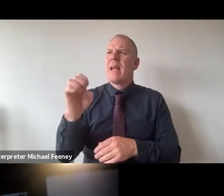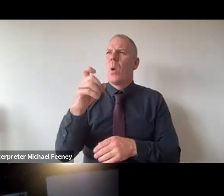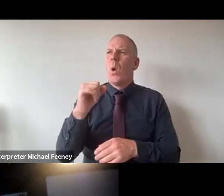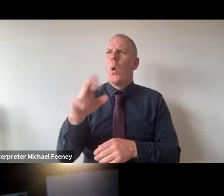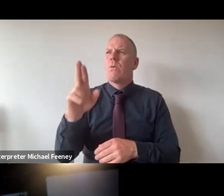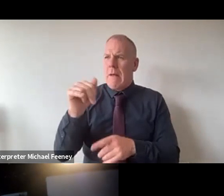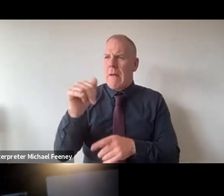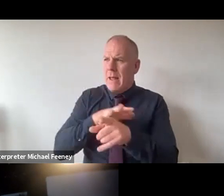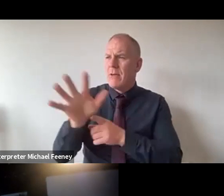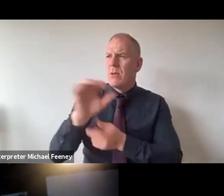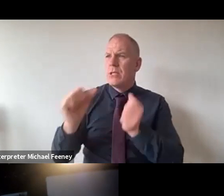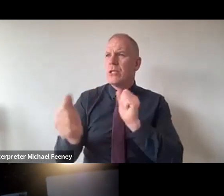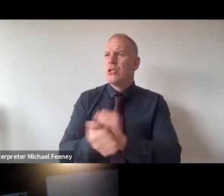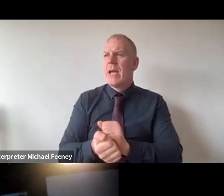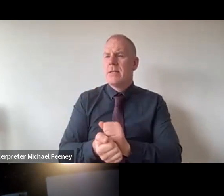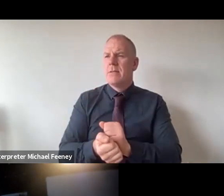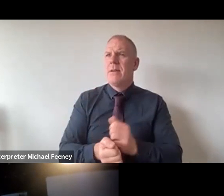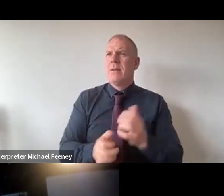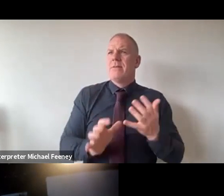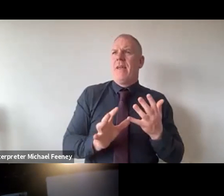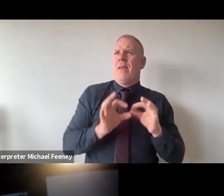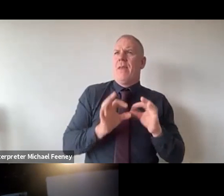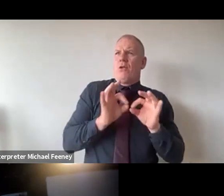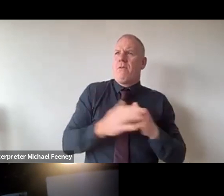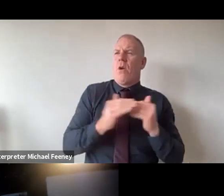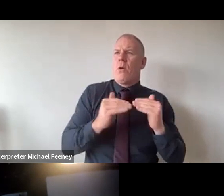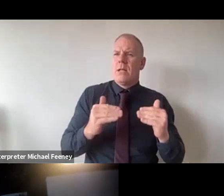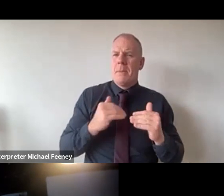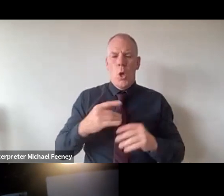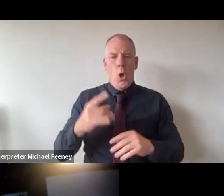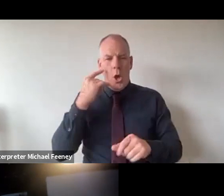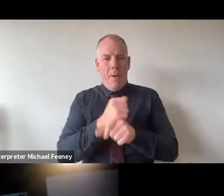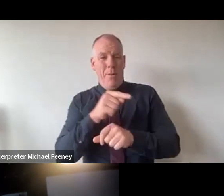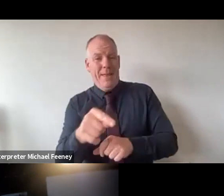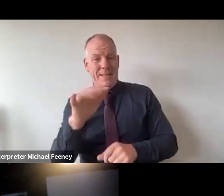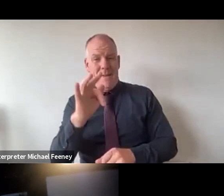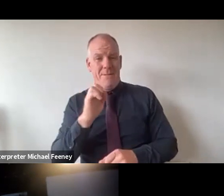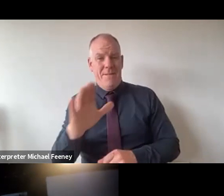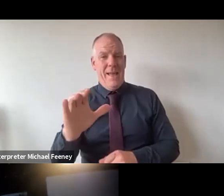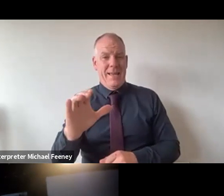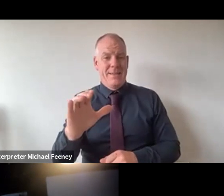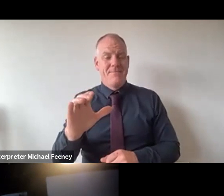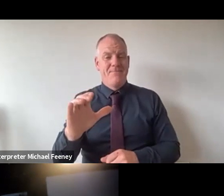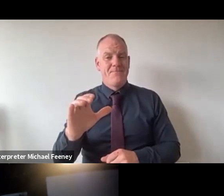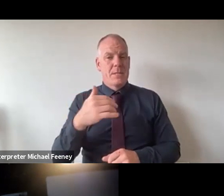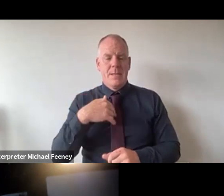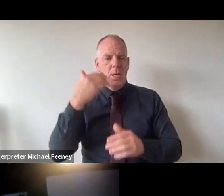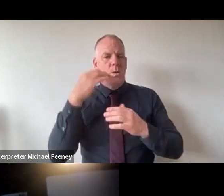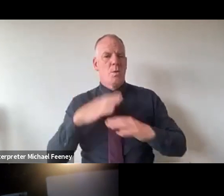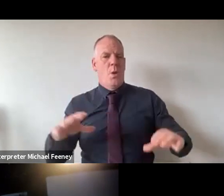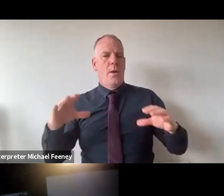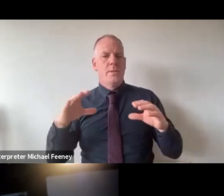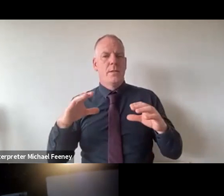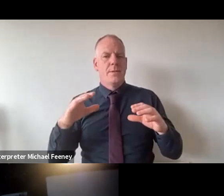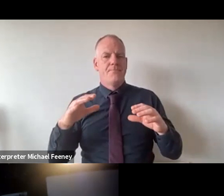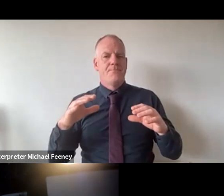driving that. So just when I heard about this flak offend, that was why I felt I don't want to be